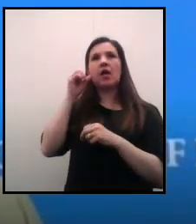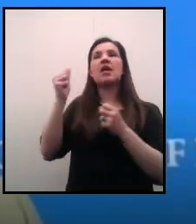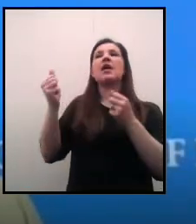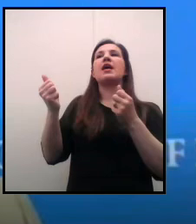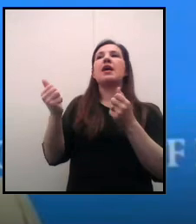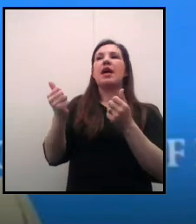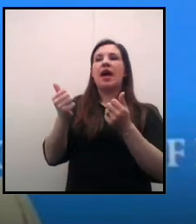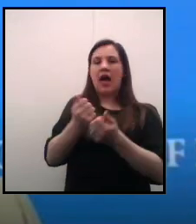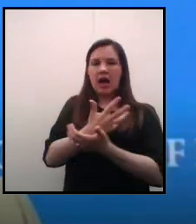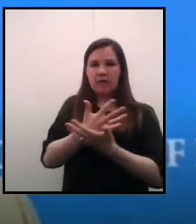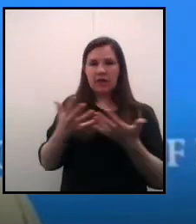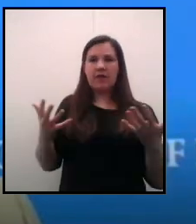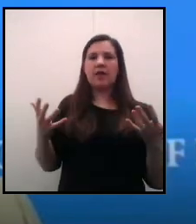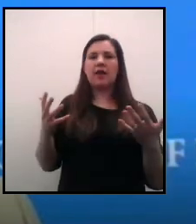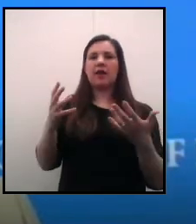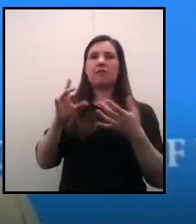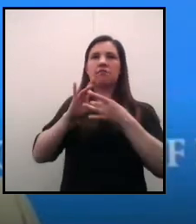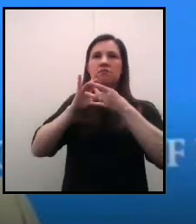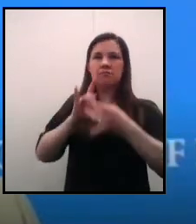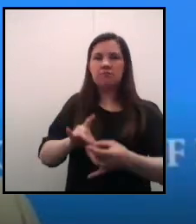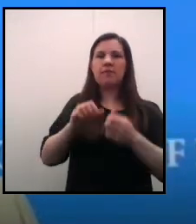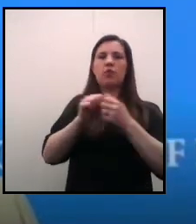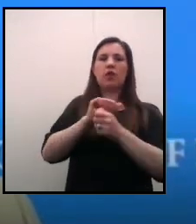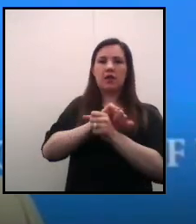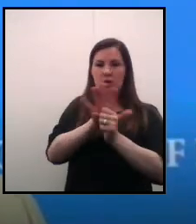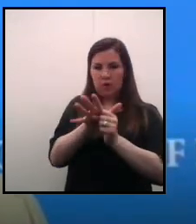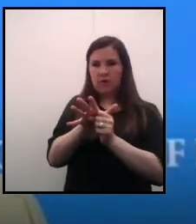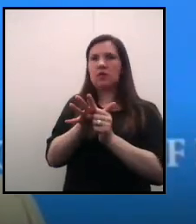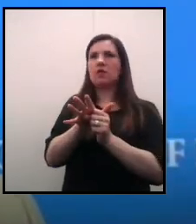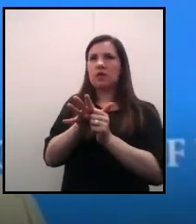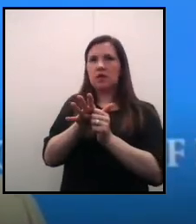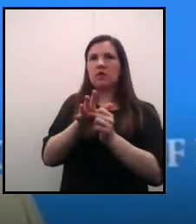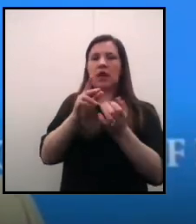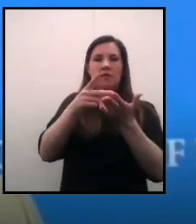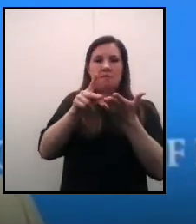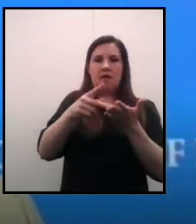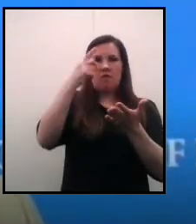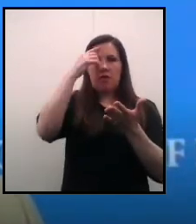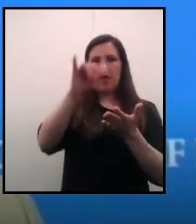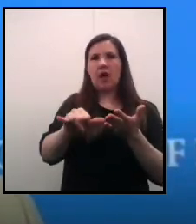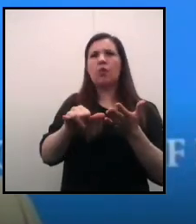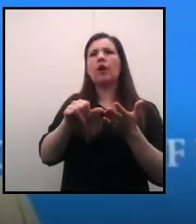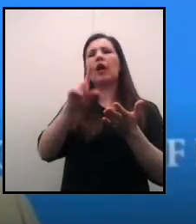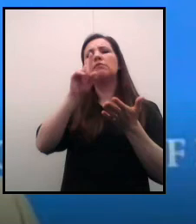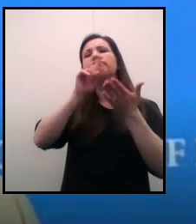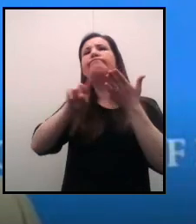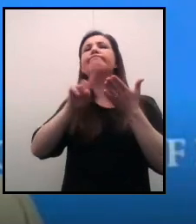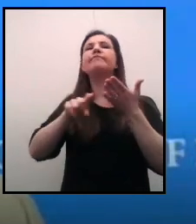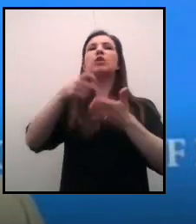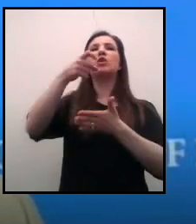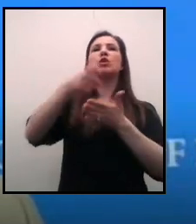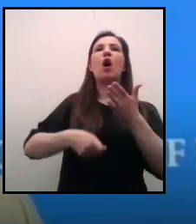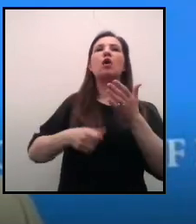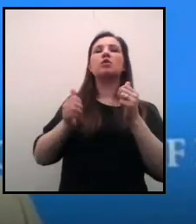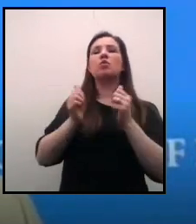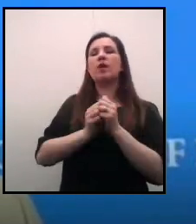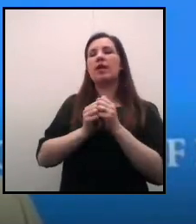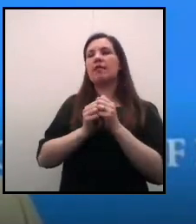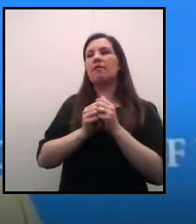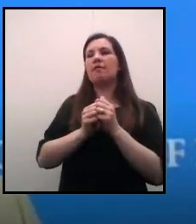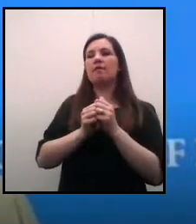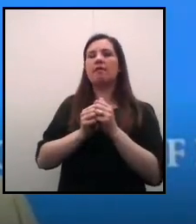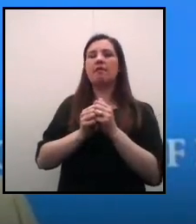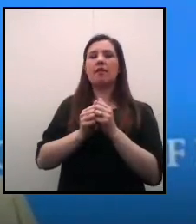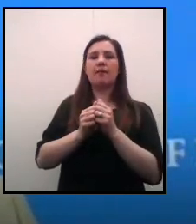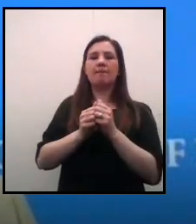and anything associated with the response to COVID-19. We're looking at the costs associated with issues